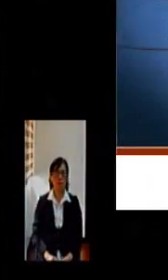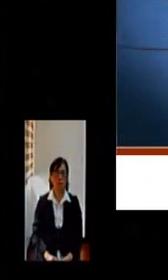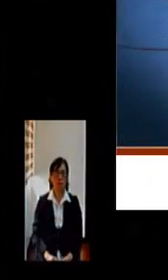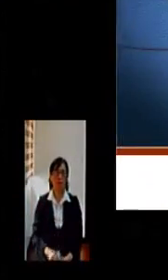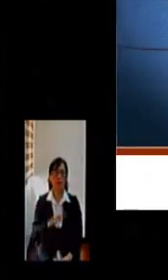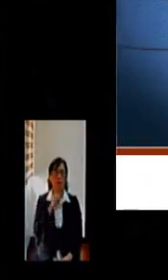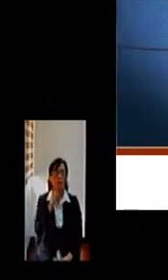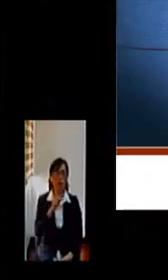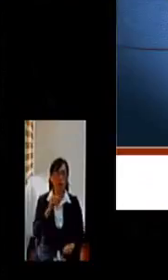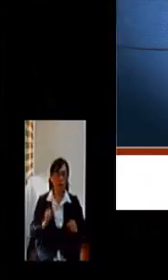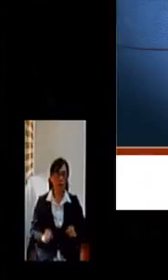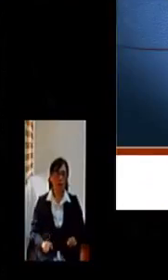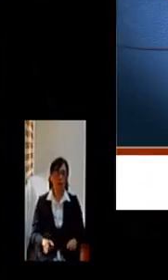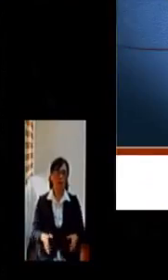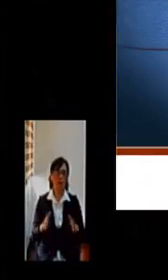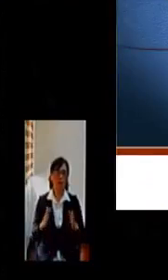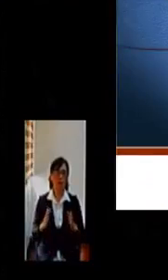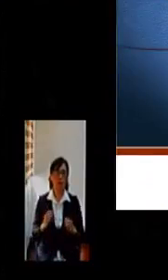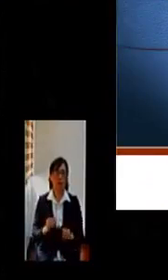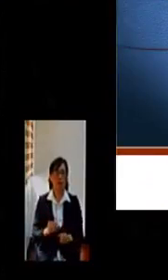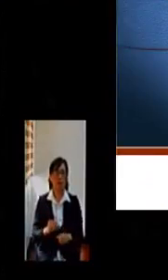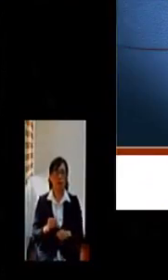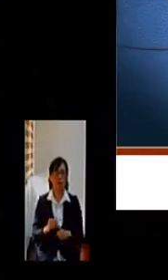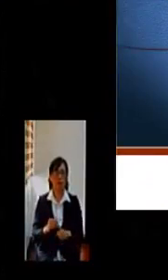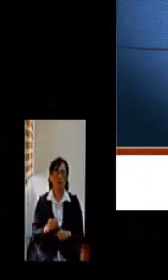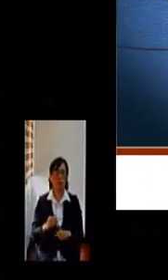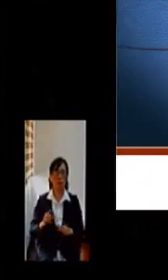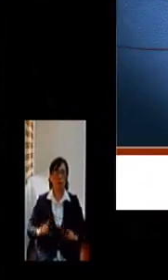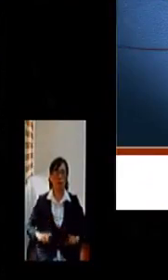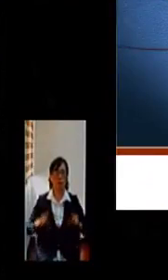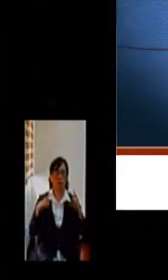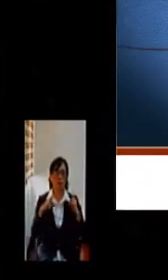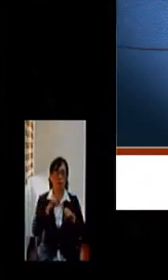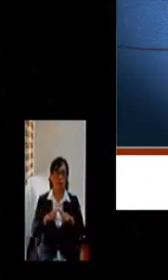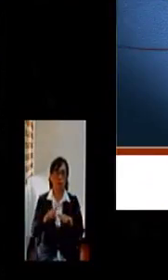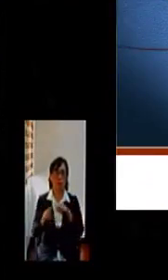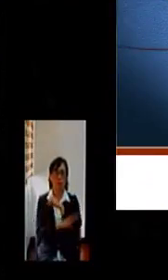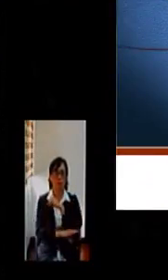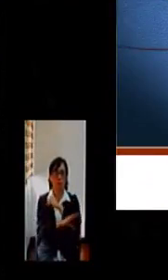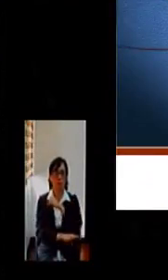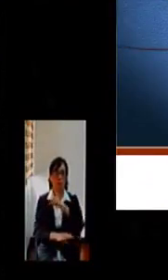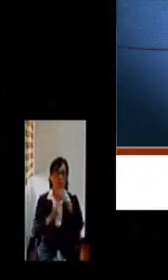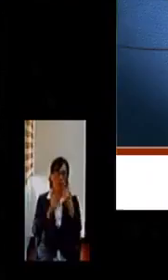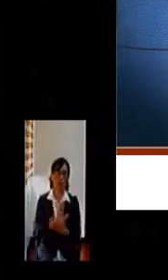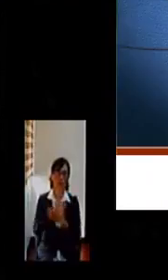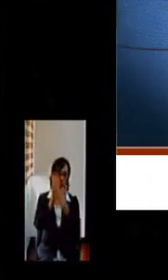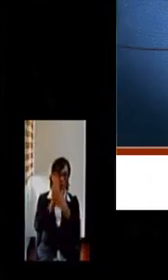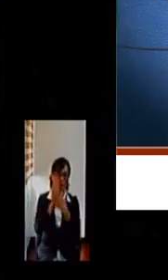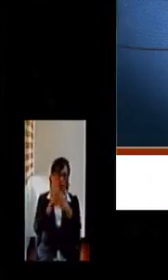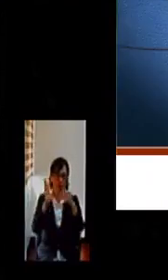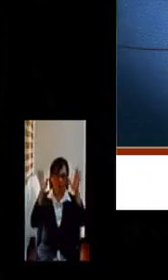Unfortunately, all of these mega diversity countries, including the Philippines, are facing severe